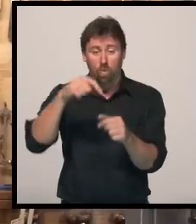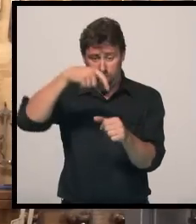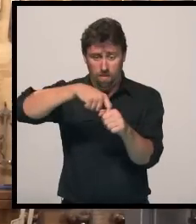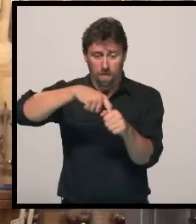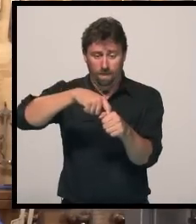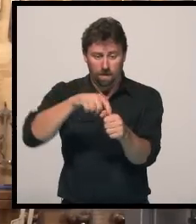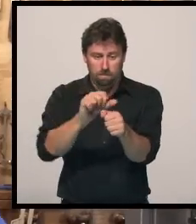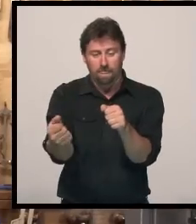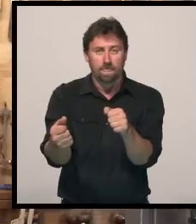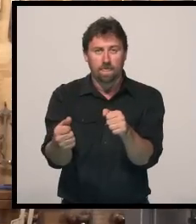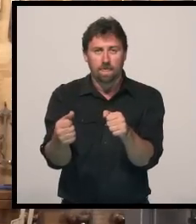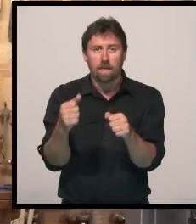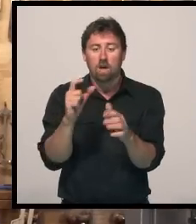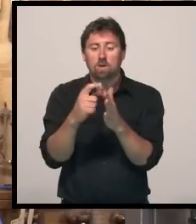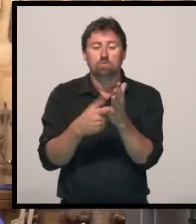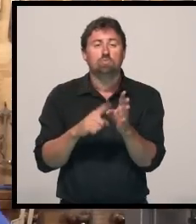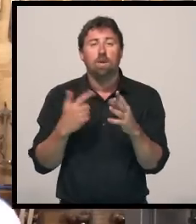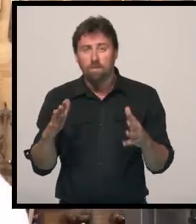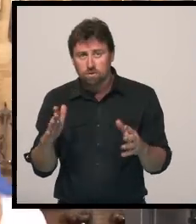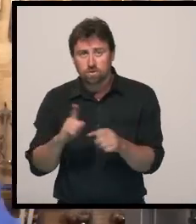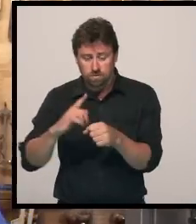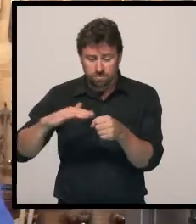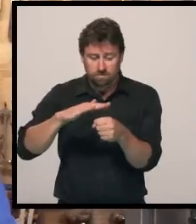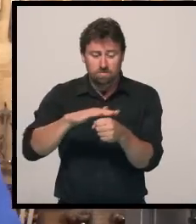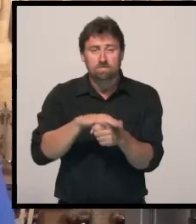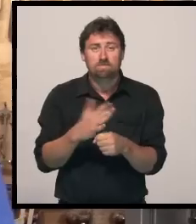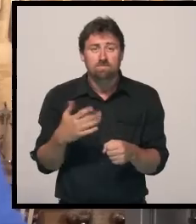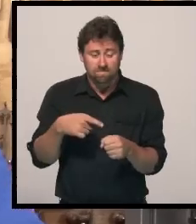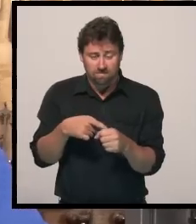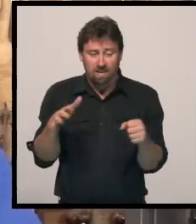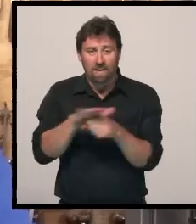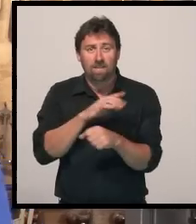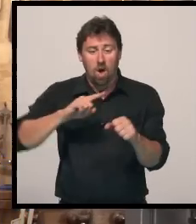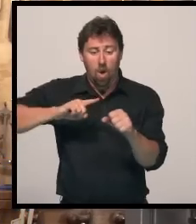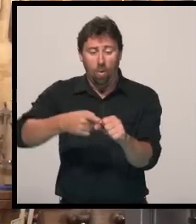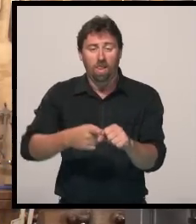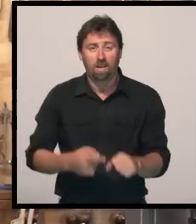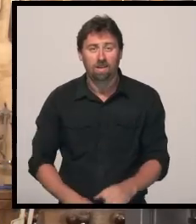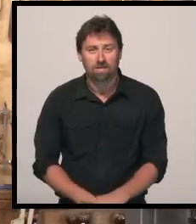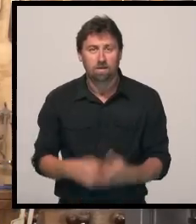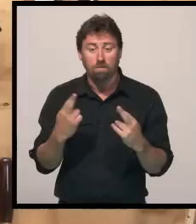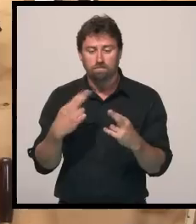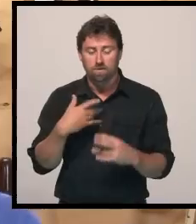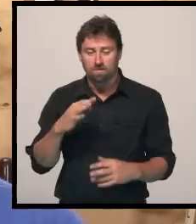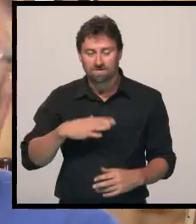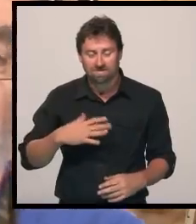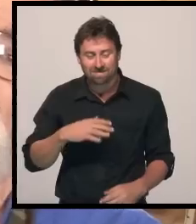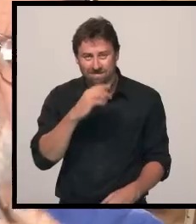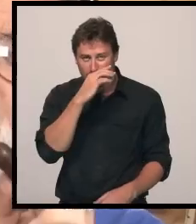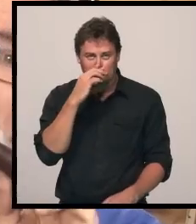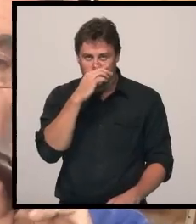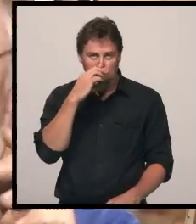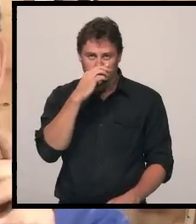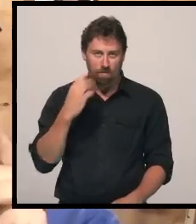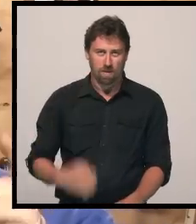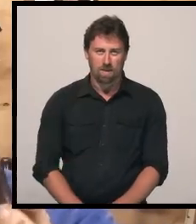let the glue dry, clean it off with a chisel, and you've just made yourself a brand new piece of wood. Hopefully I'm not going to need that. This is just an awl. You